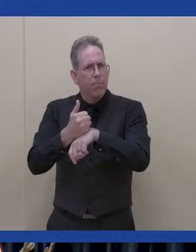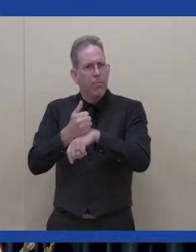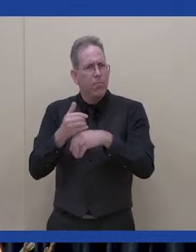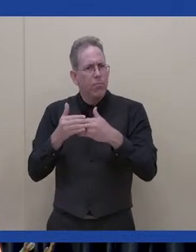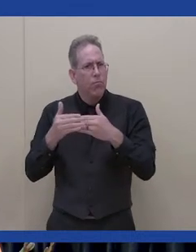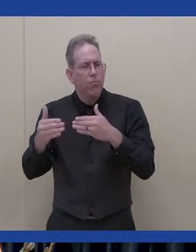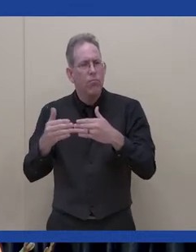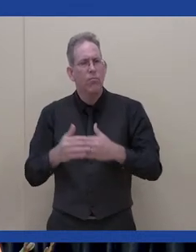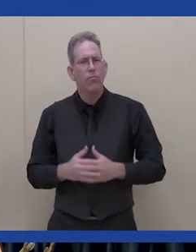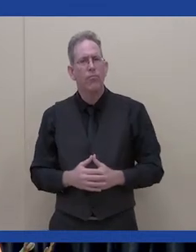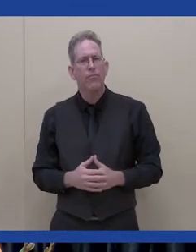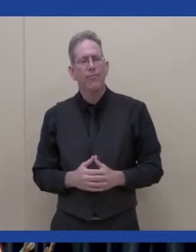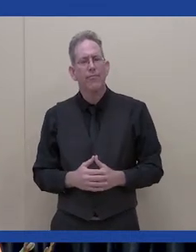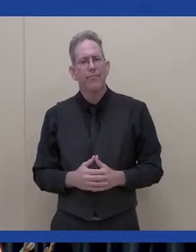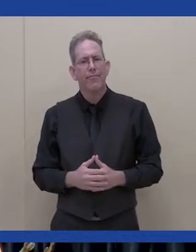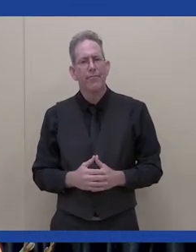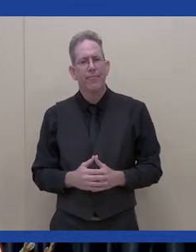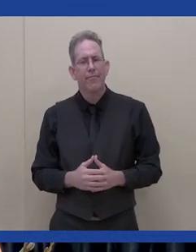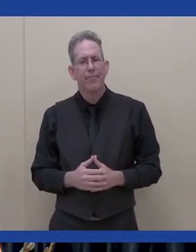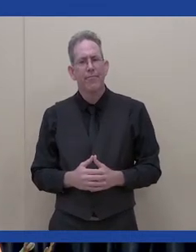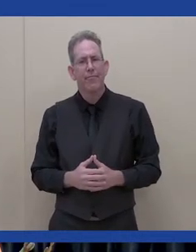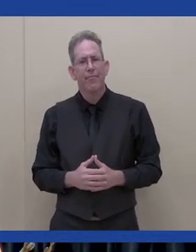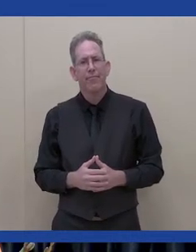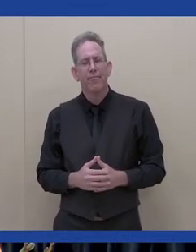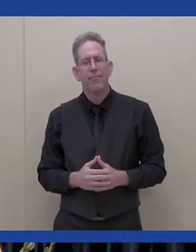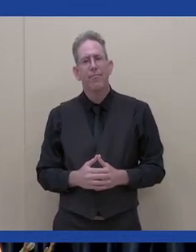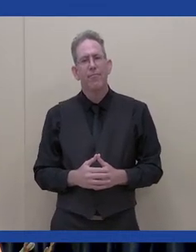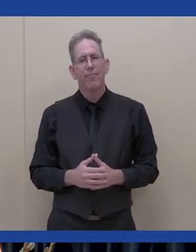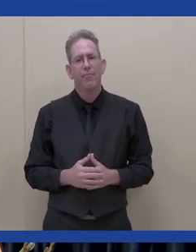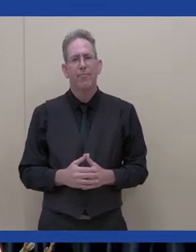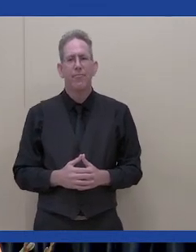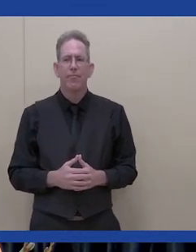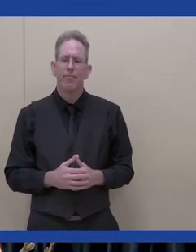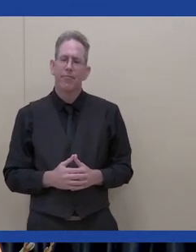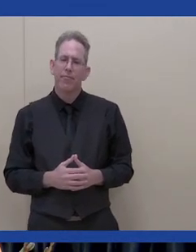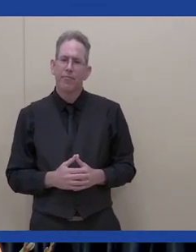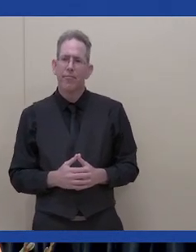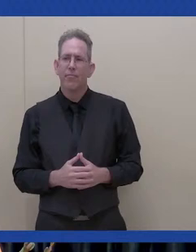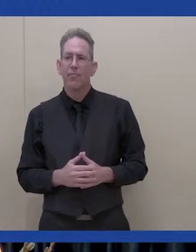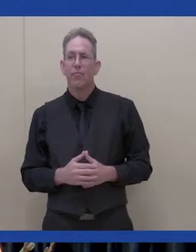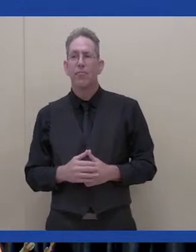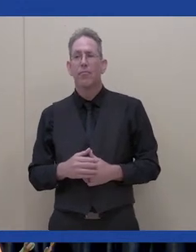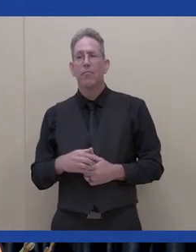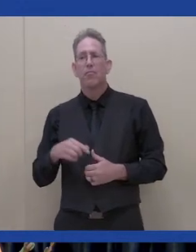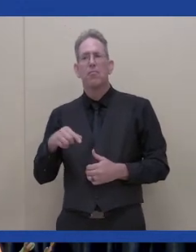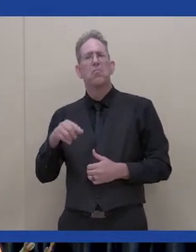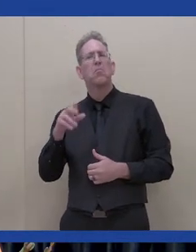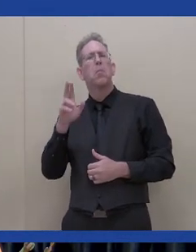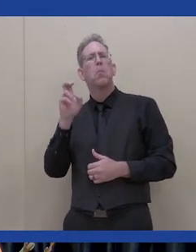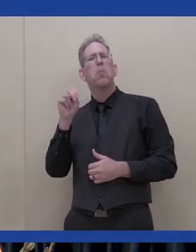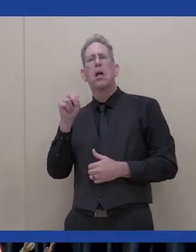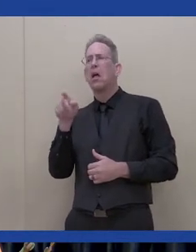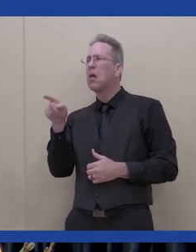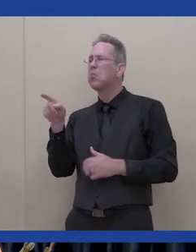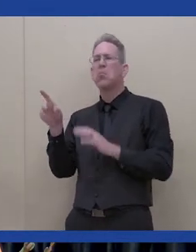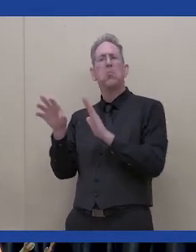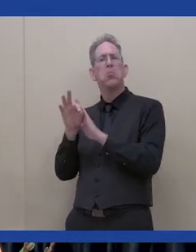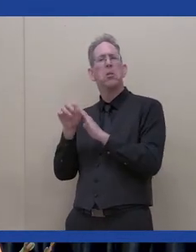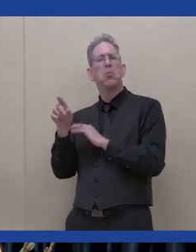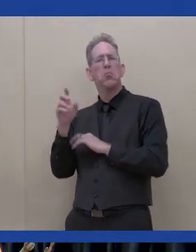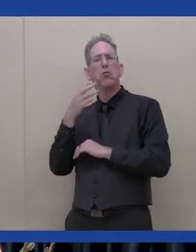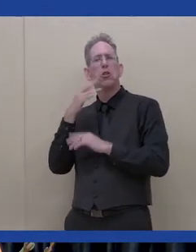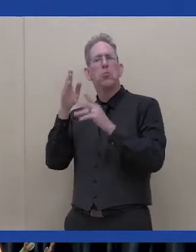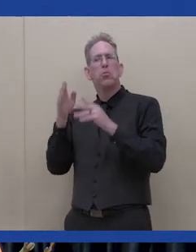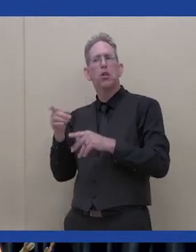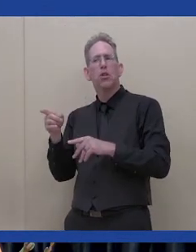council president. Since Ben was elected, I knew he was a clear leader among us. It was apparent to me